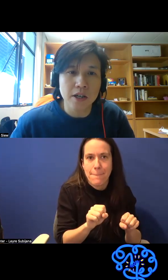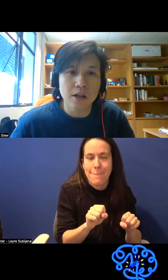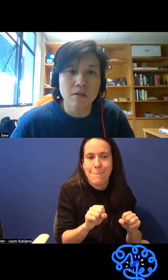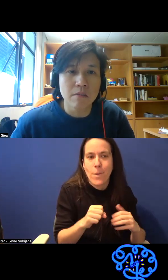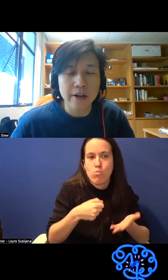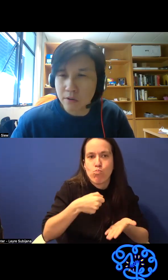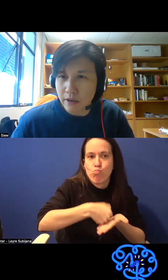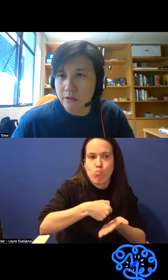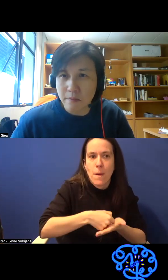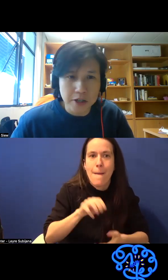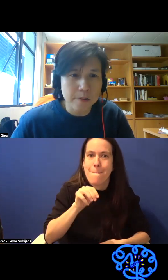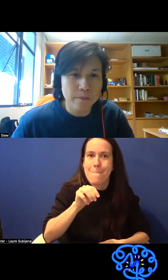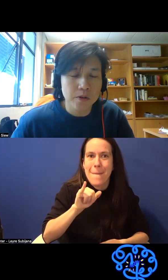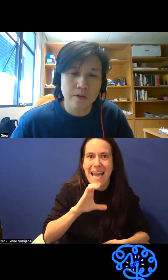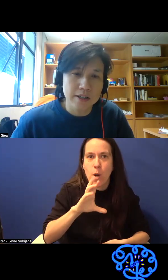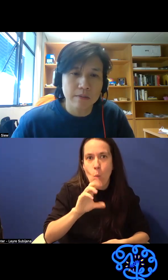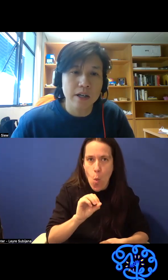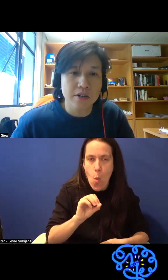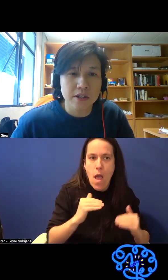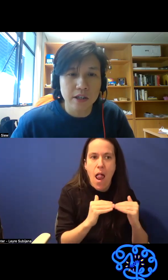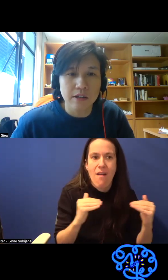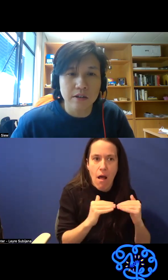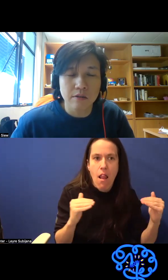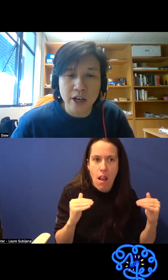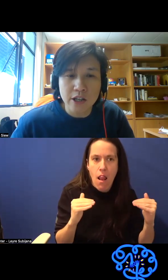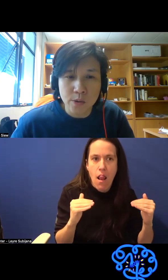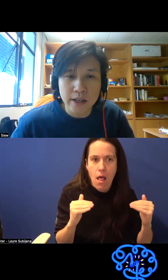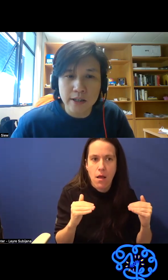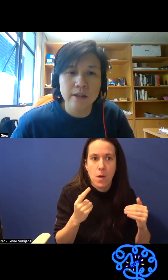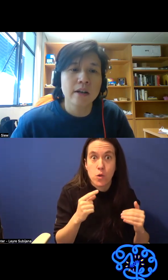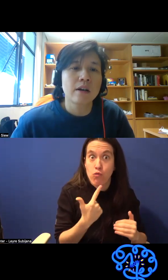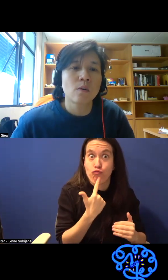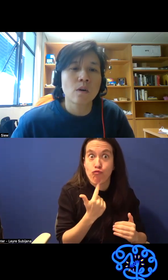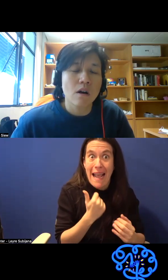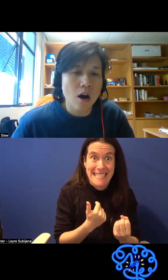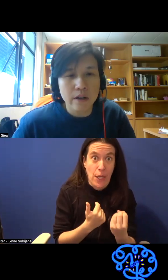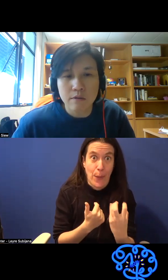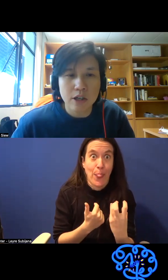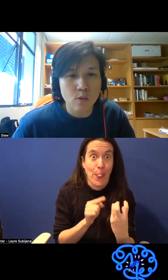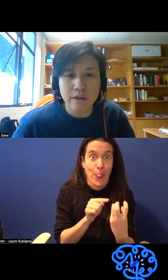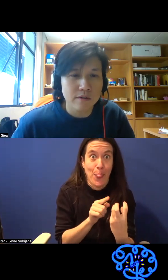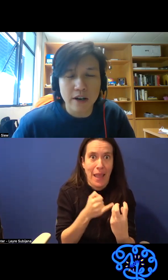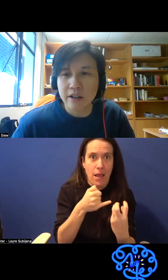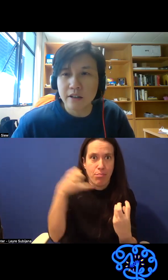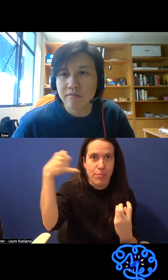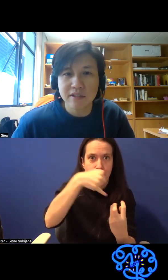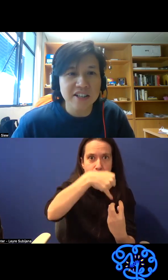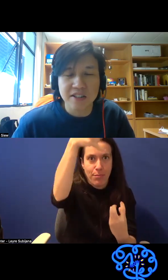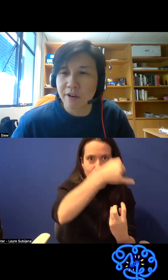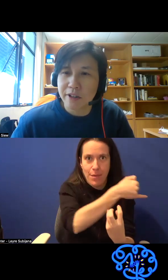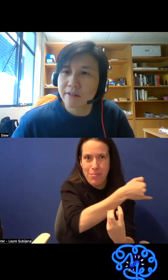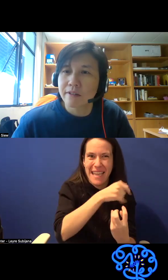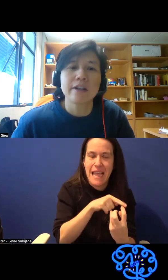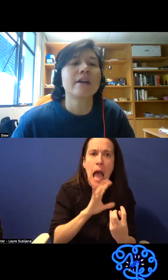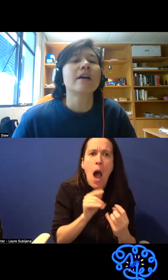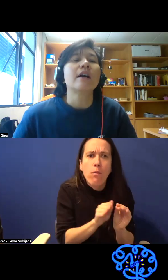measures a micro level measure. So let's say we're interested in the red node here. How can we quantify things